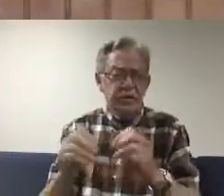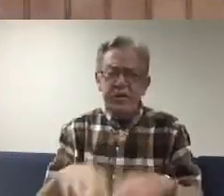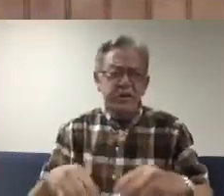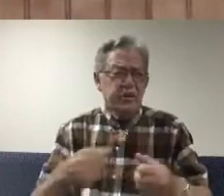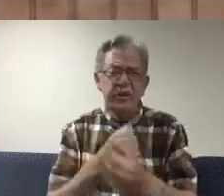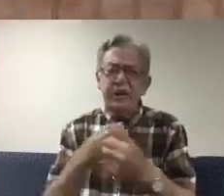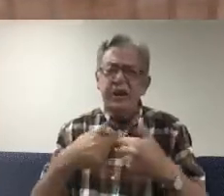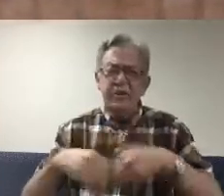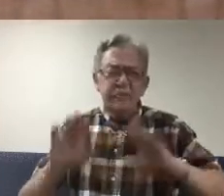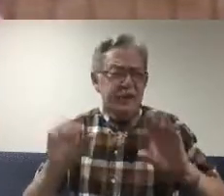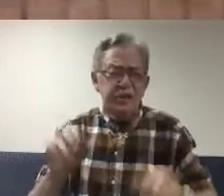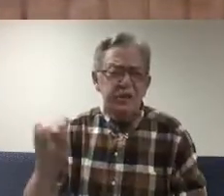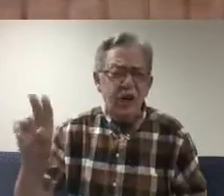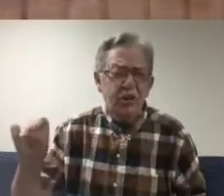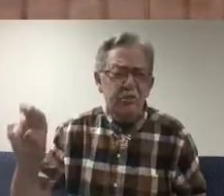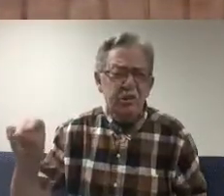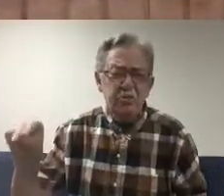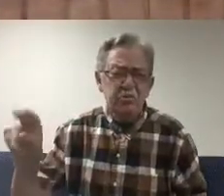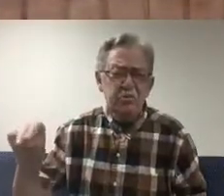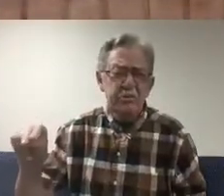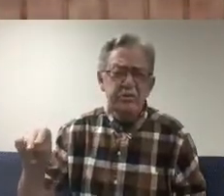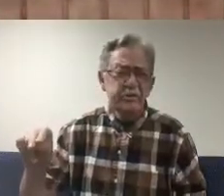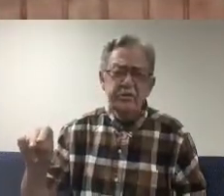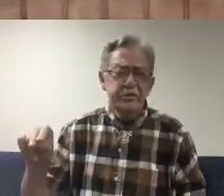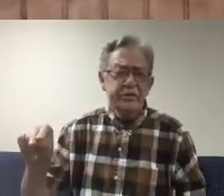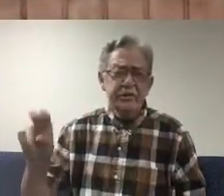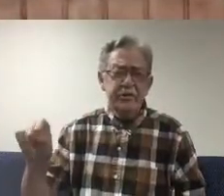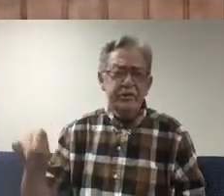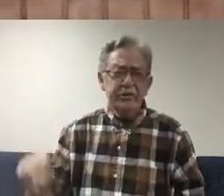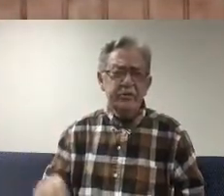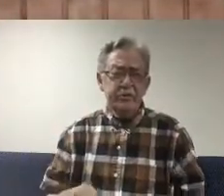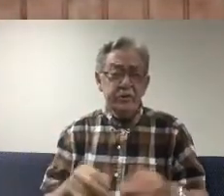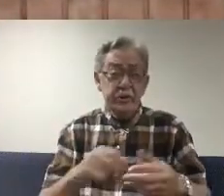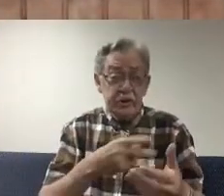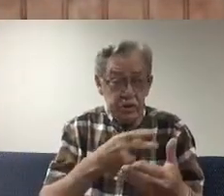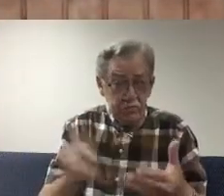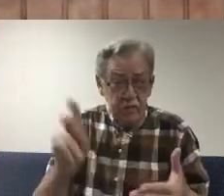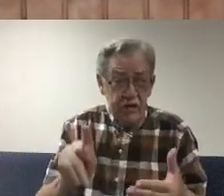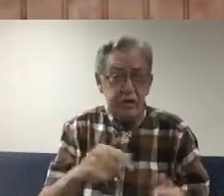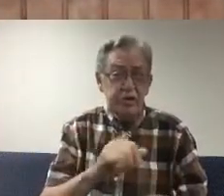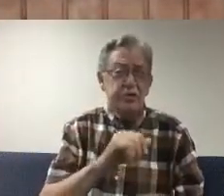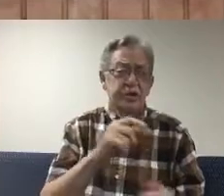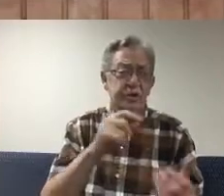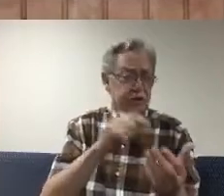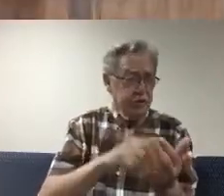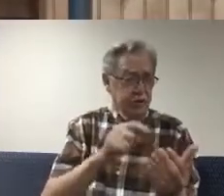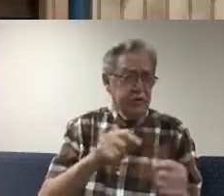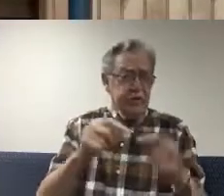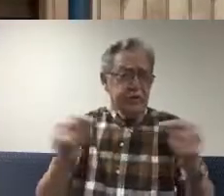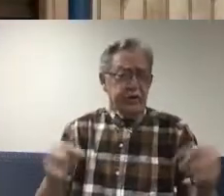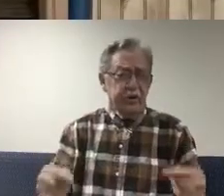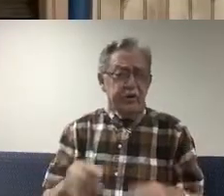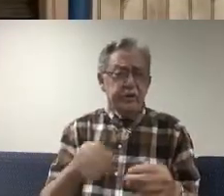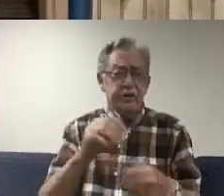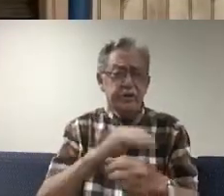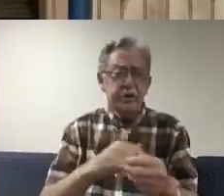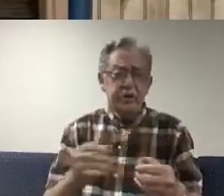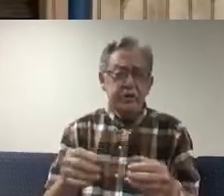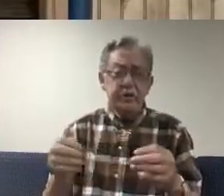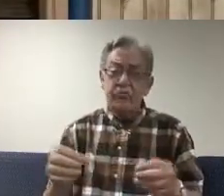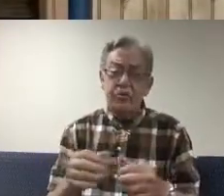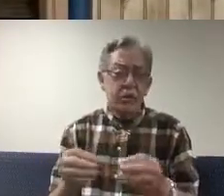1987, and now suddenly greed is actually a quality for a good businessman to have, or really a